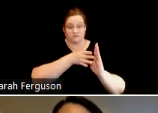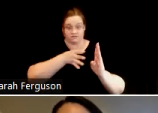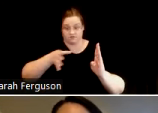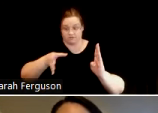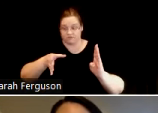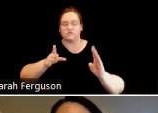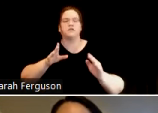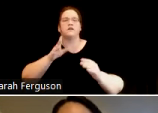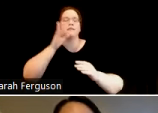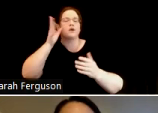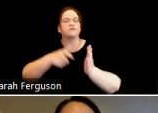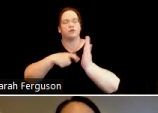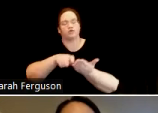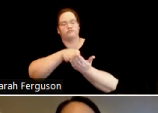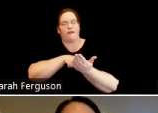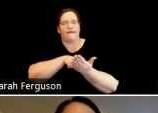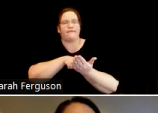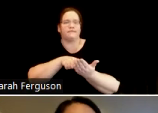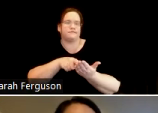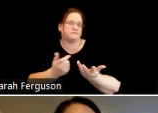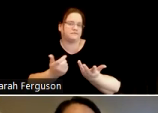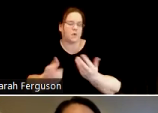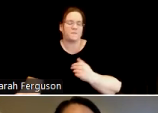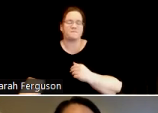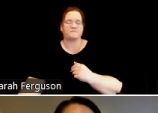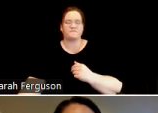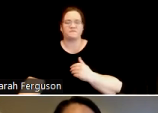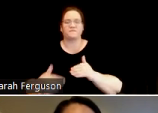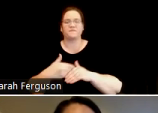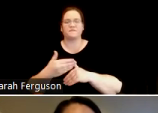rate it. So next slide.